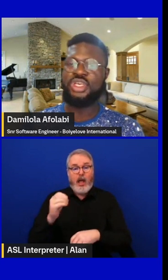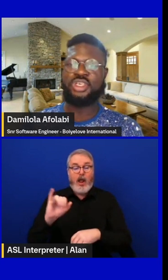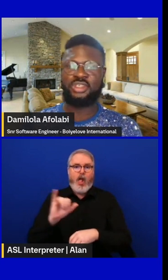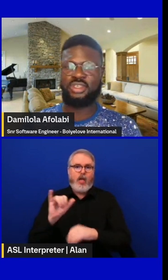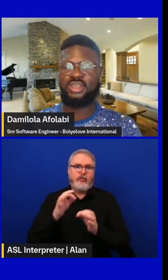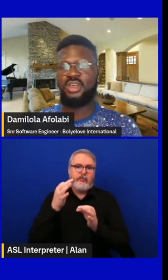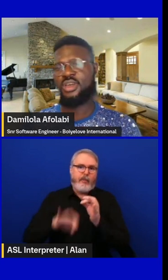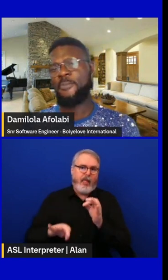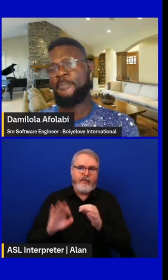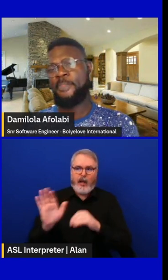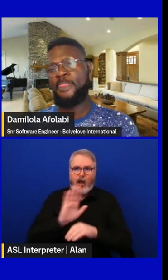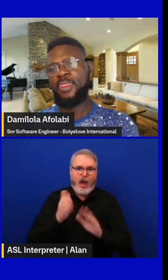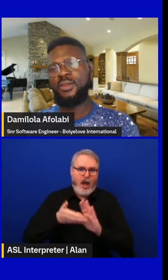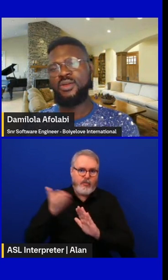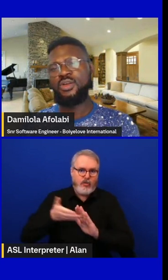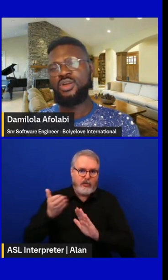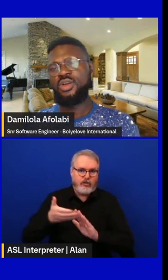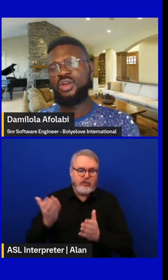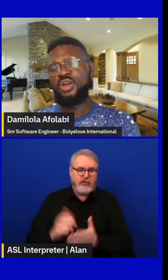simplifies operations.